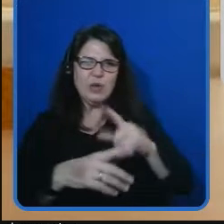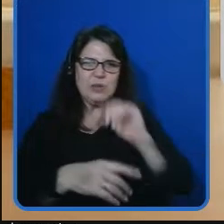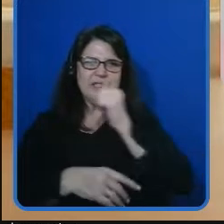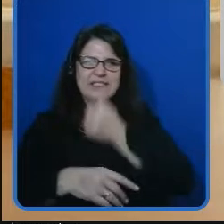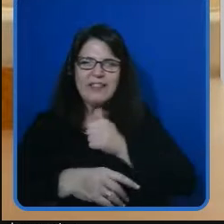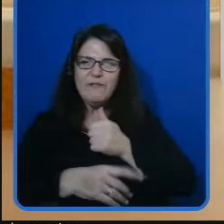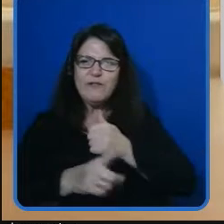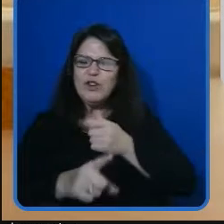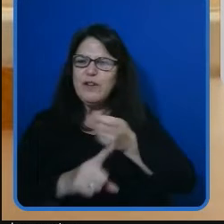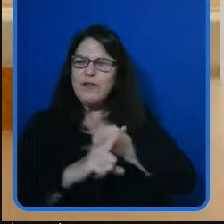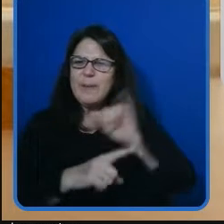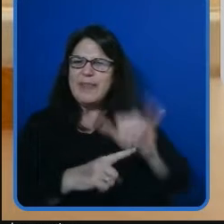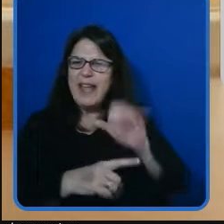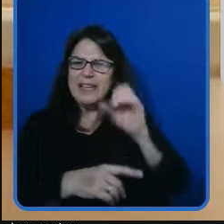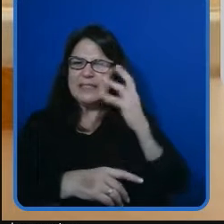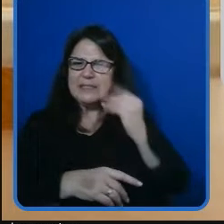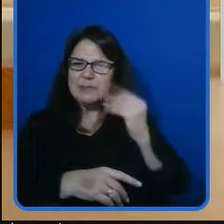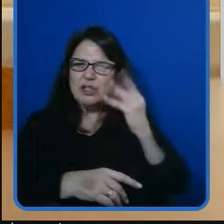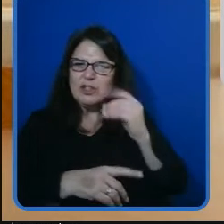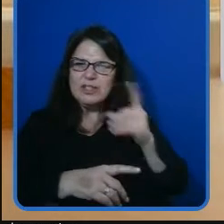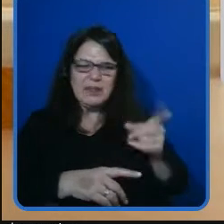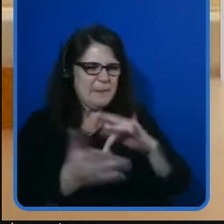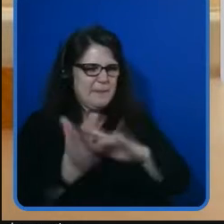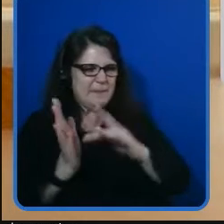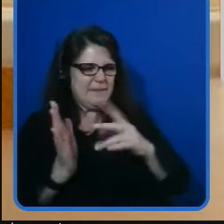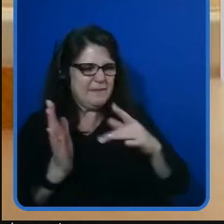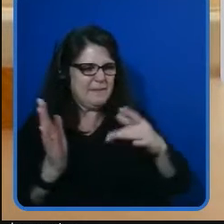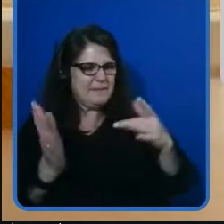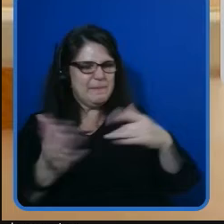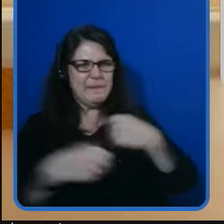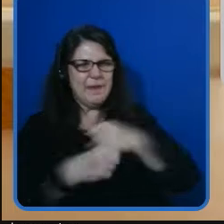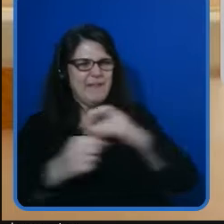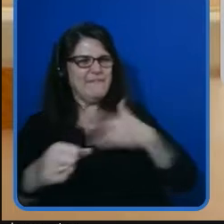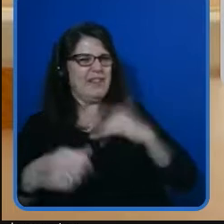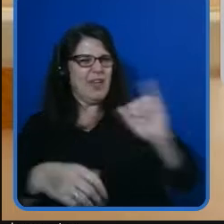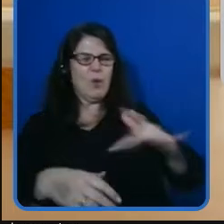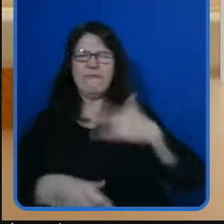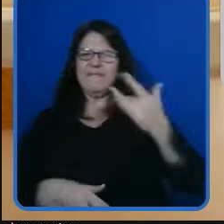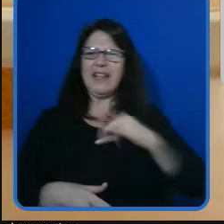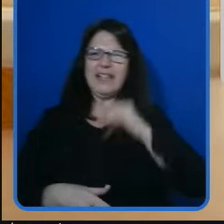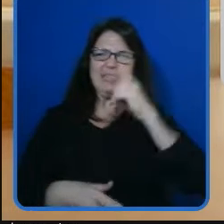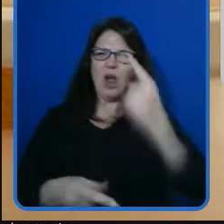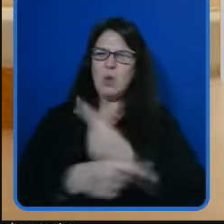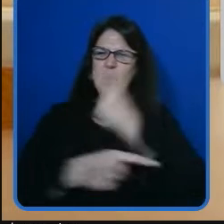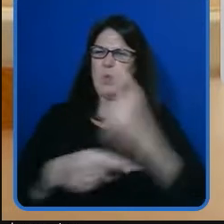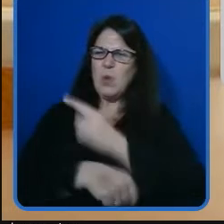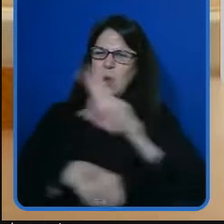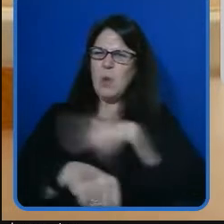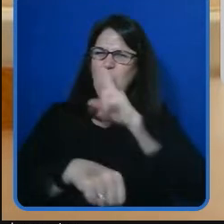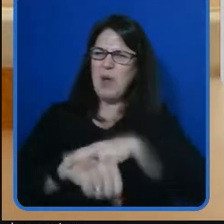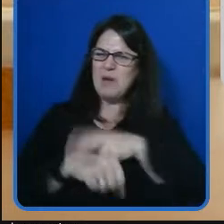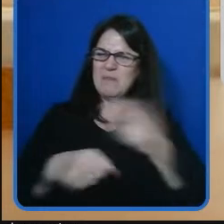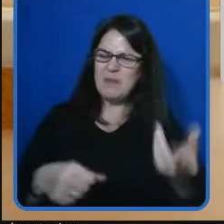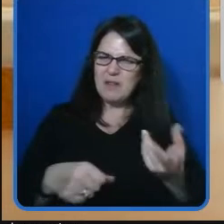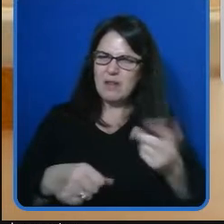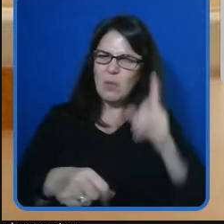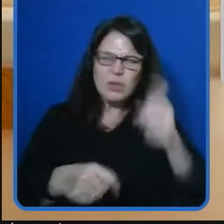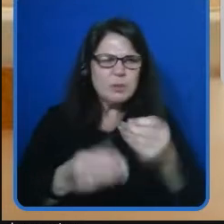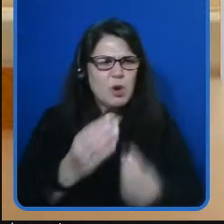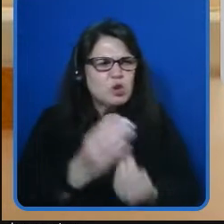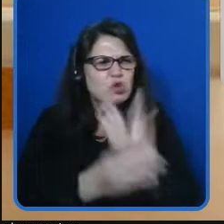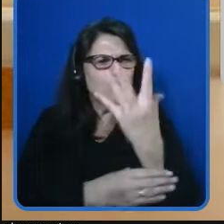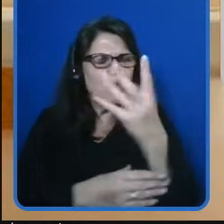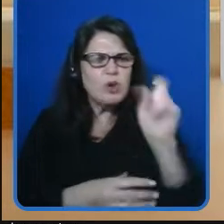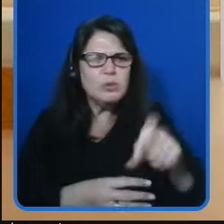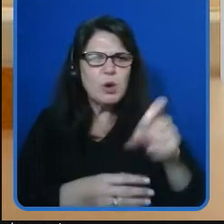like those feelings aren't a normal and expected element of our professional journeys. We're supposed to grow. We're supposed